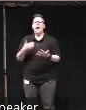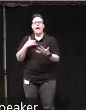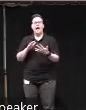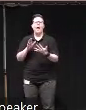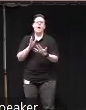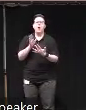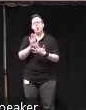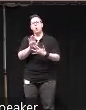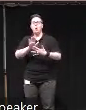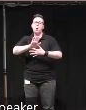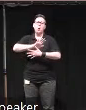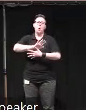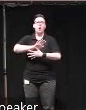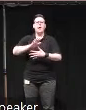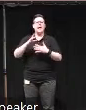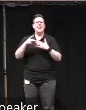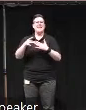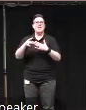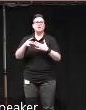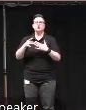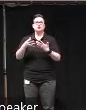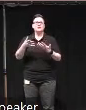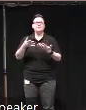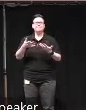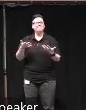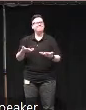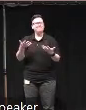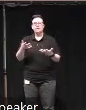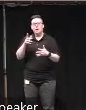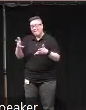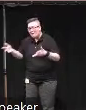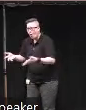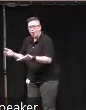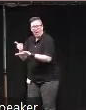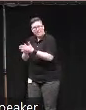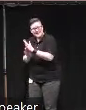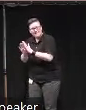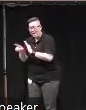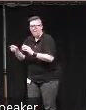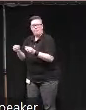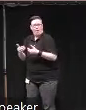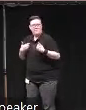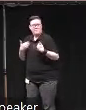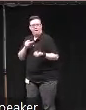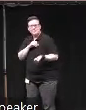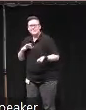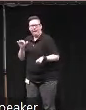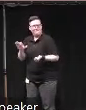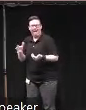senior leadership that is able to really foster the developments, as well as